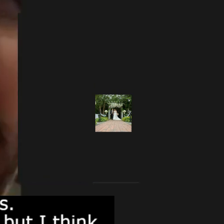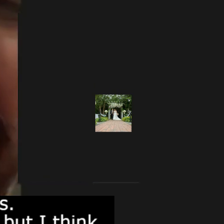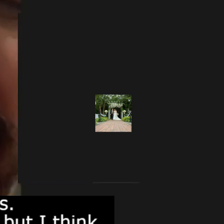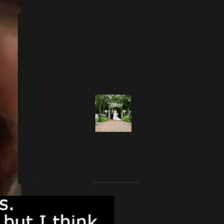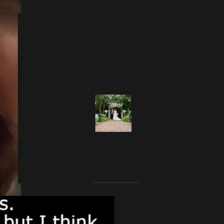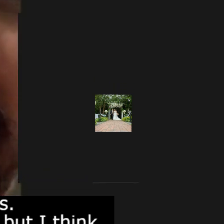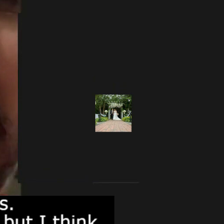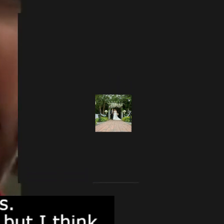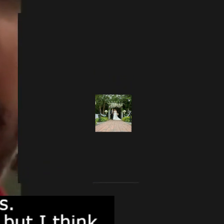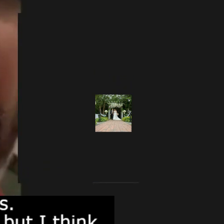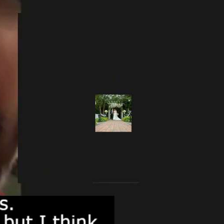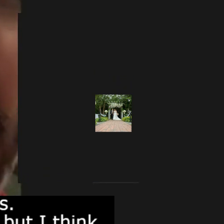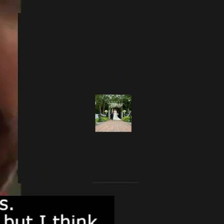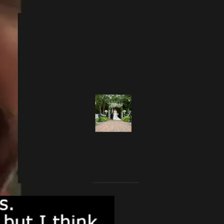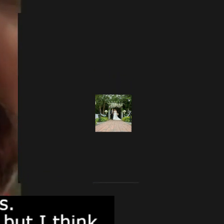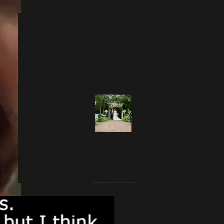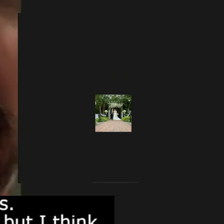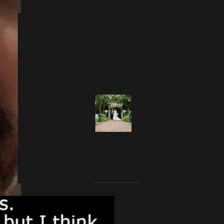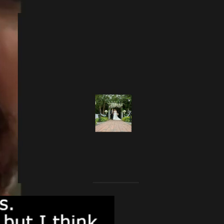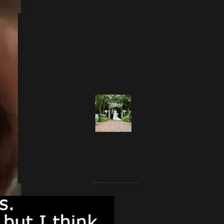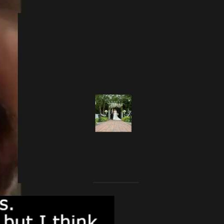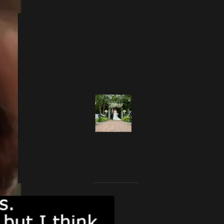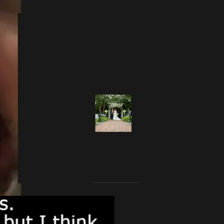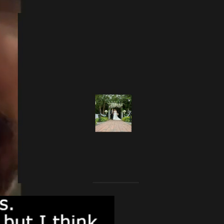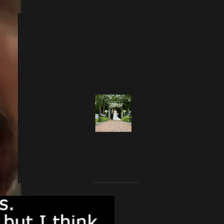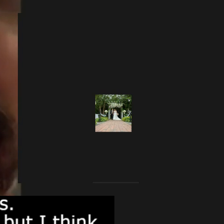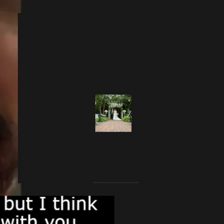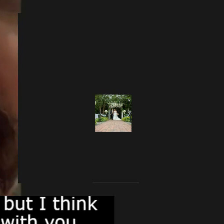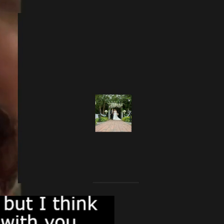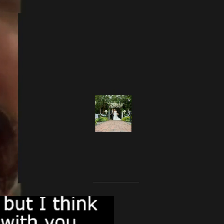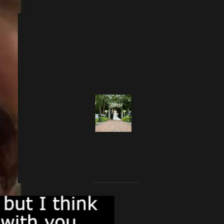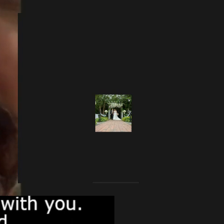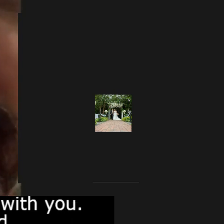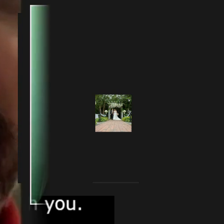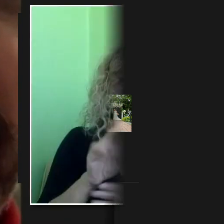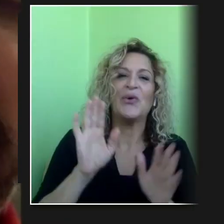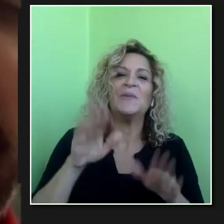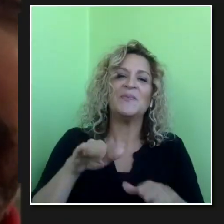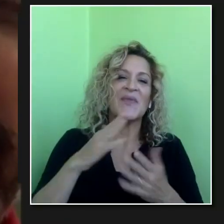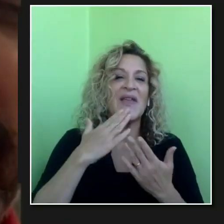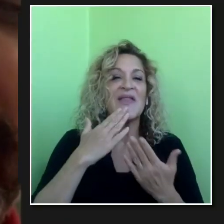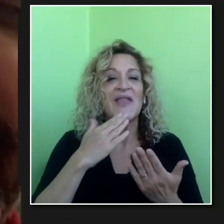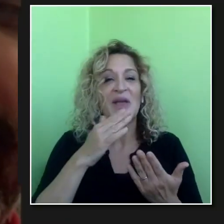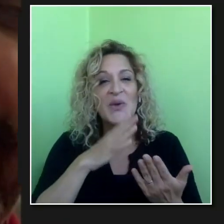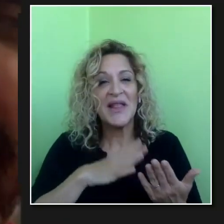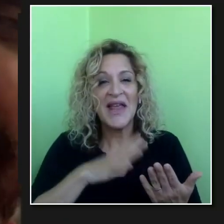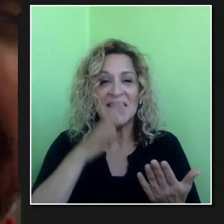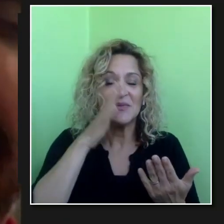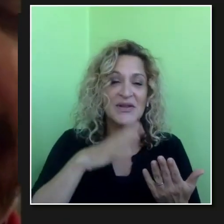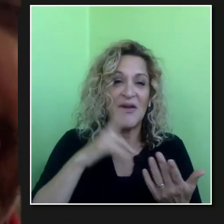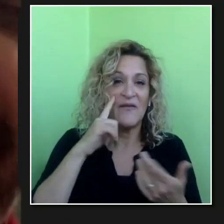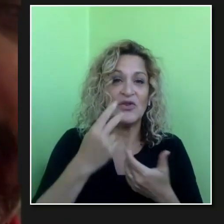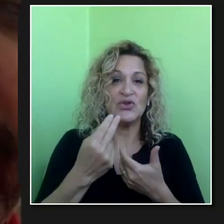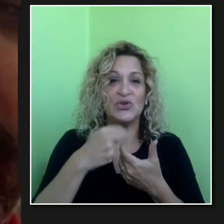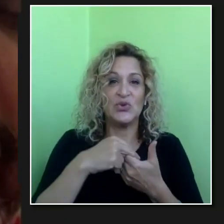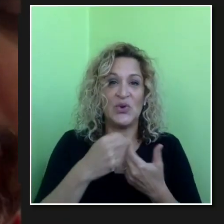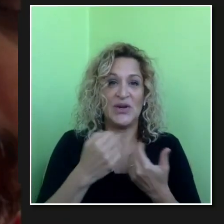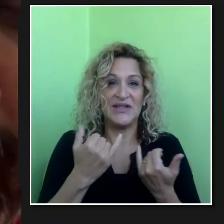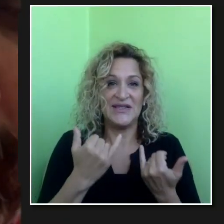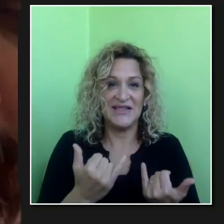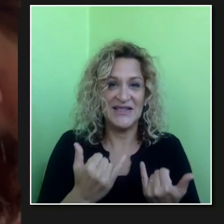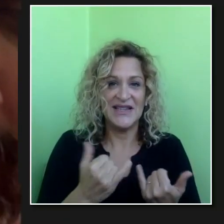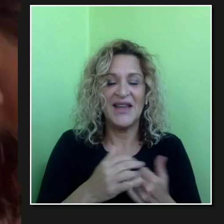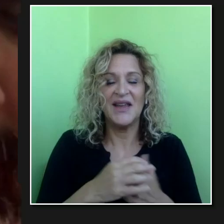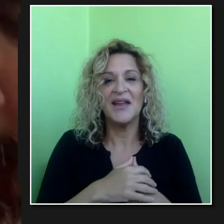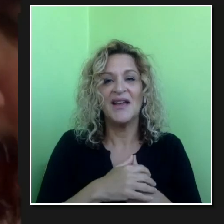very much, ladies and gentlemen, for joining us. And I know it is a very busy day. And thank